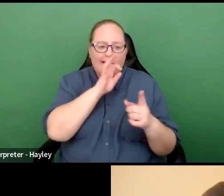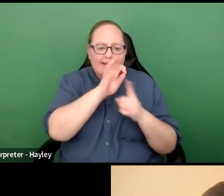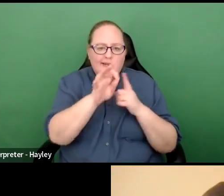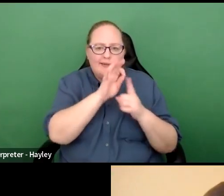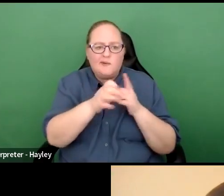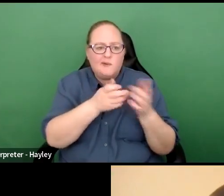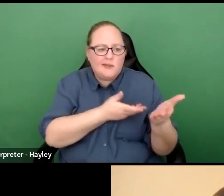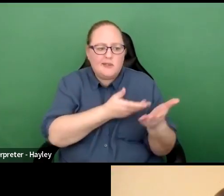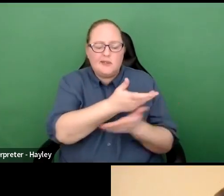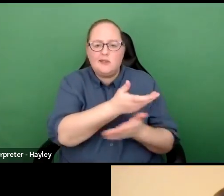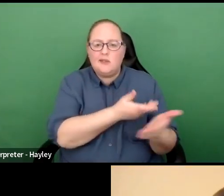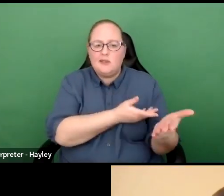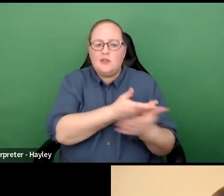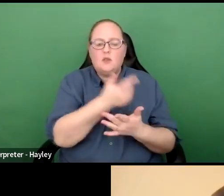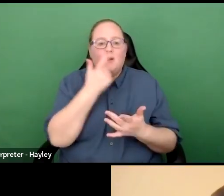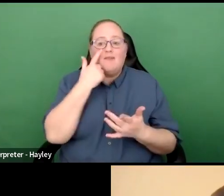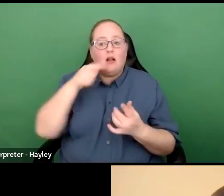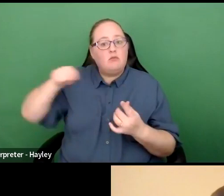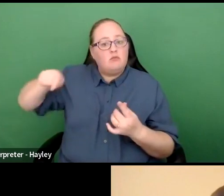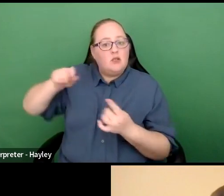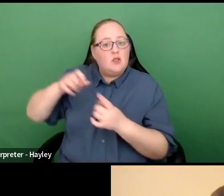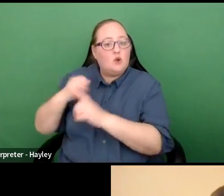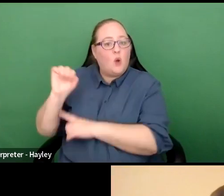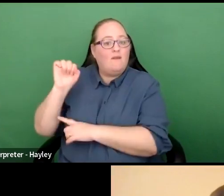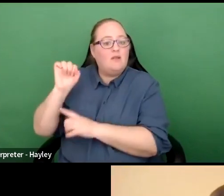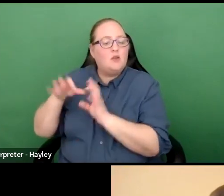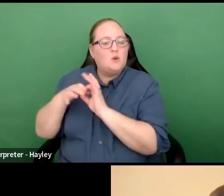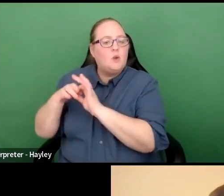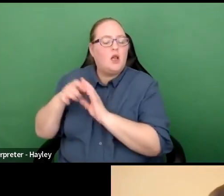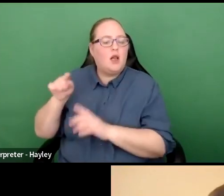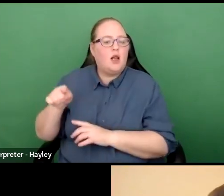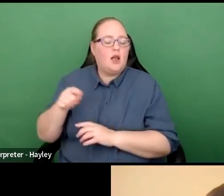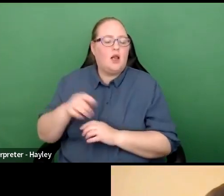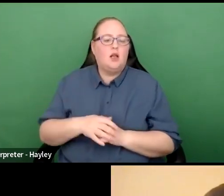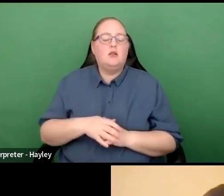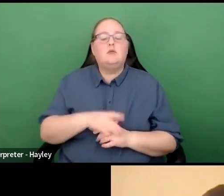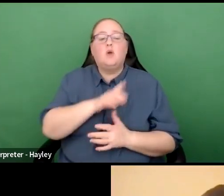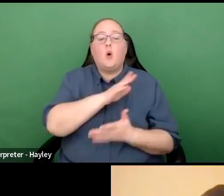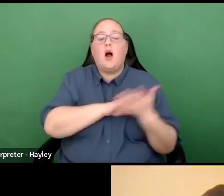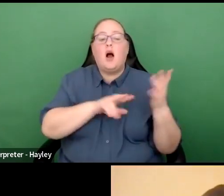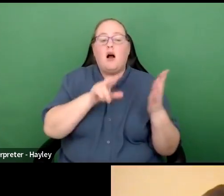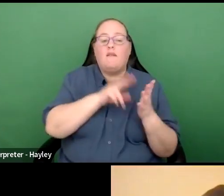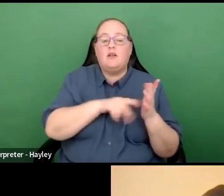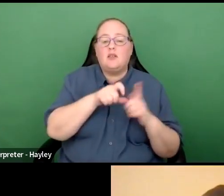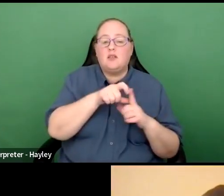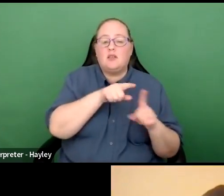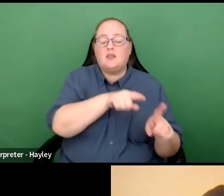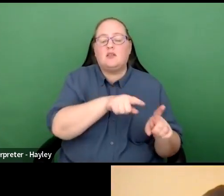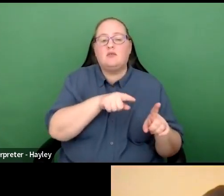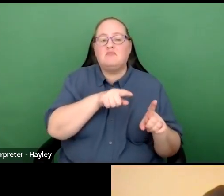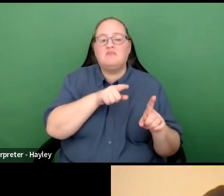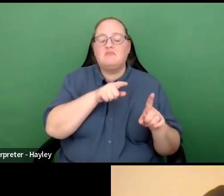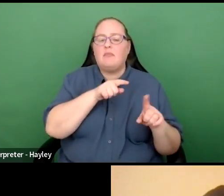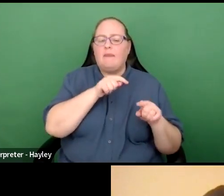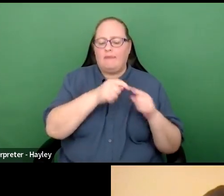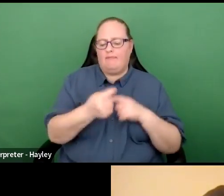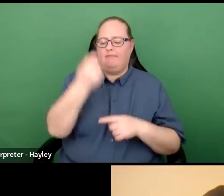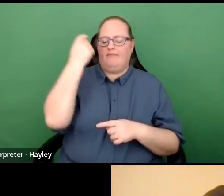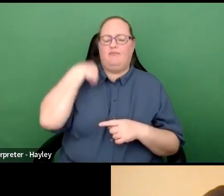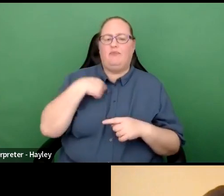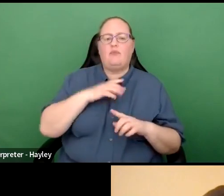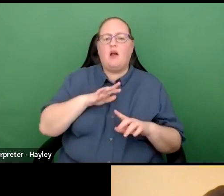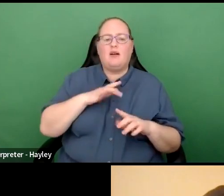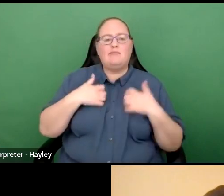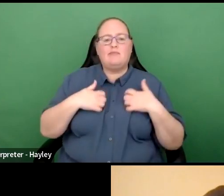Soviet Union. And what this project, and the analysts at Harvard at the time were not concerned about estates, but what they found was